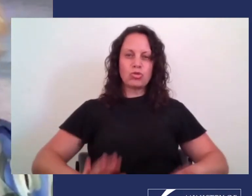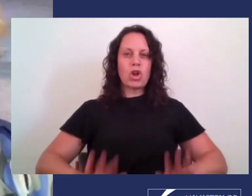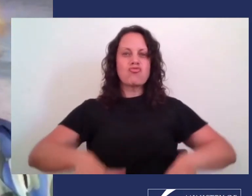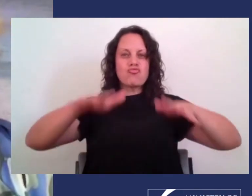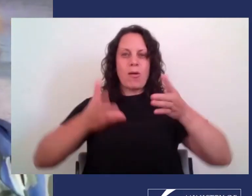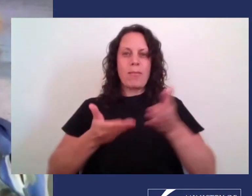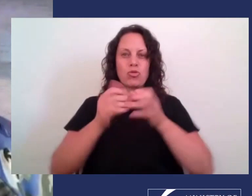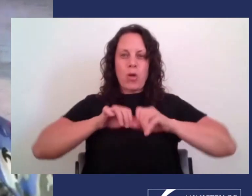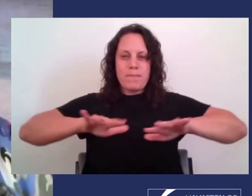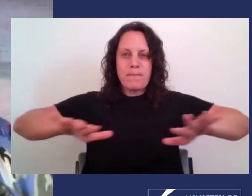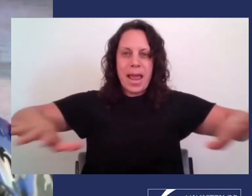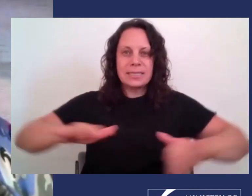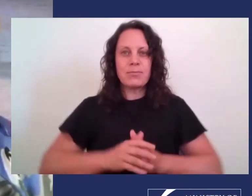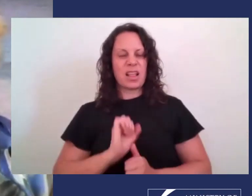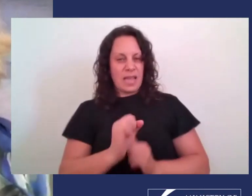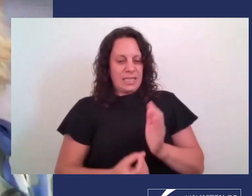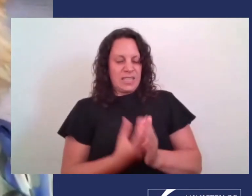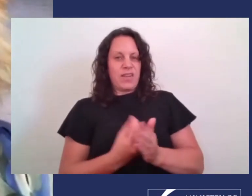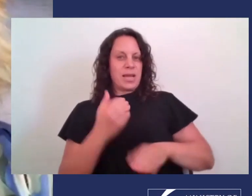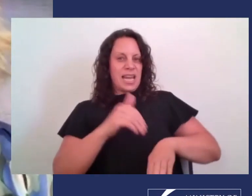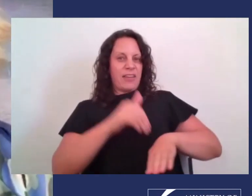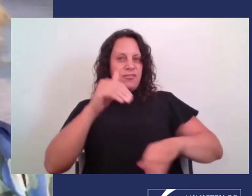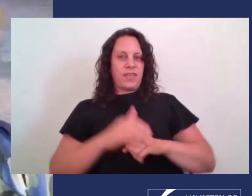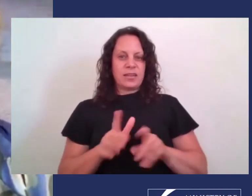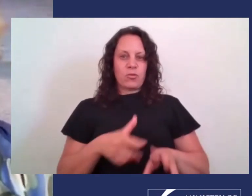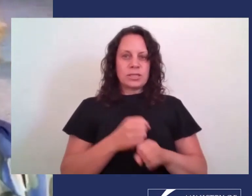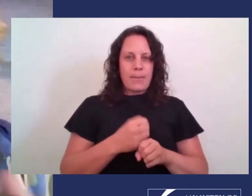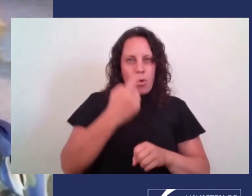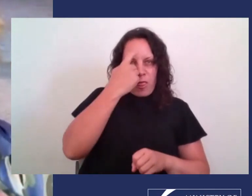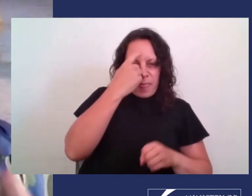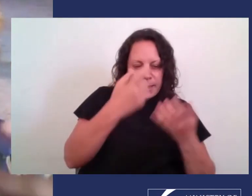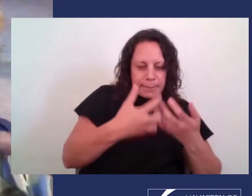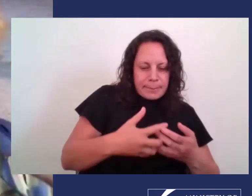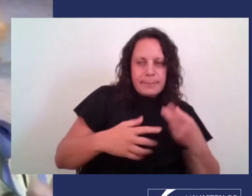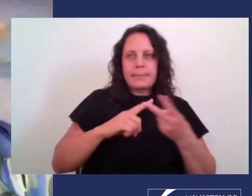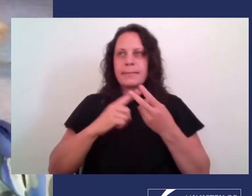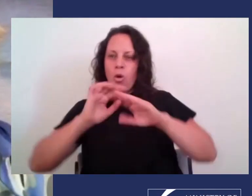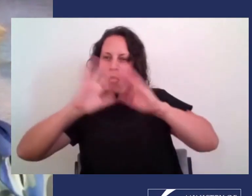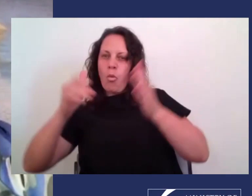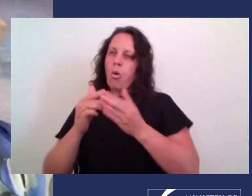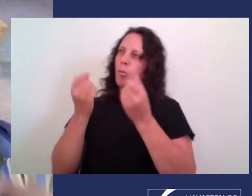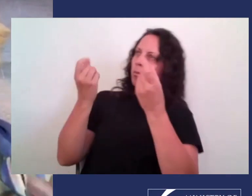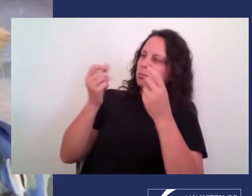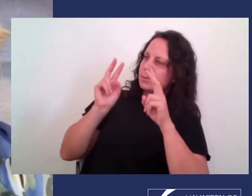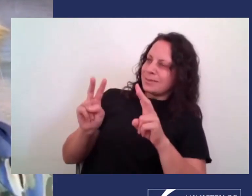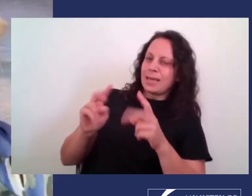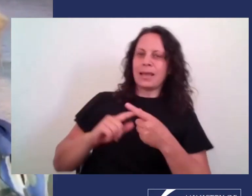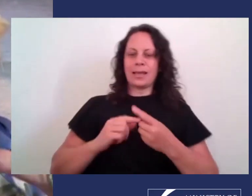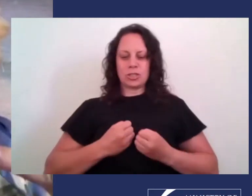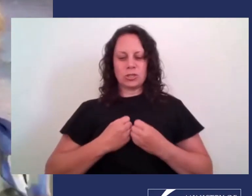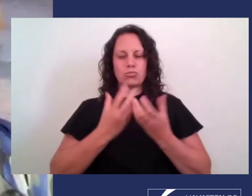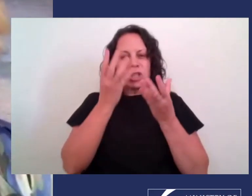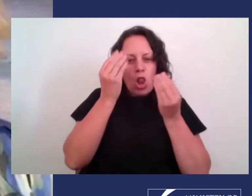have problems in their development, how they learn to think, how they understand the world, expressing their feelings, their